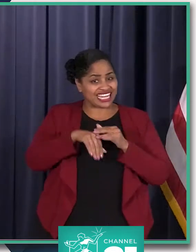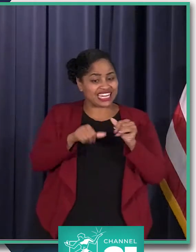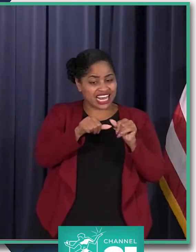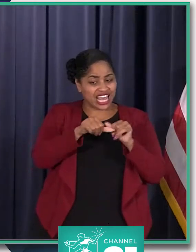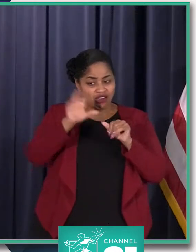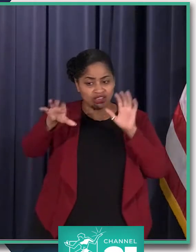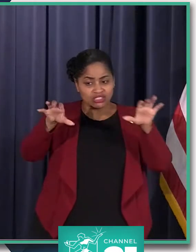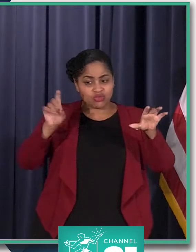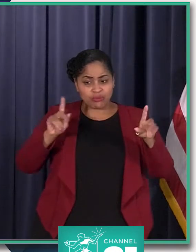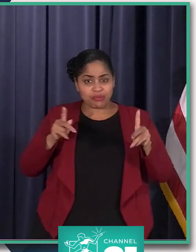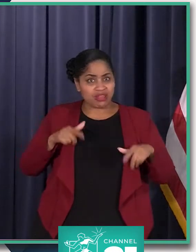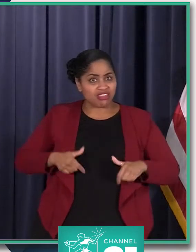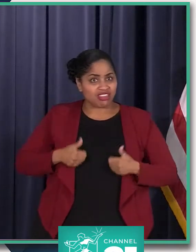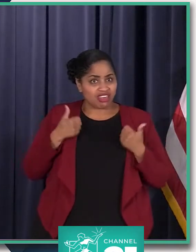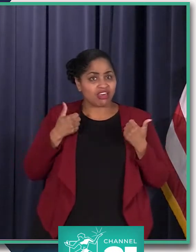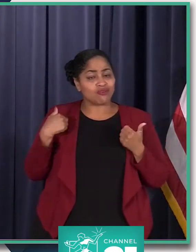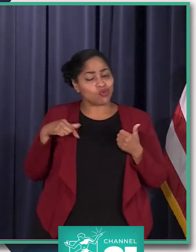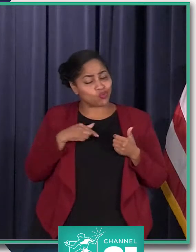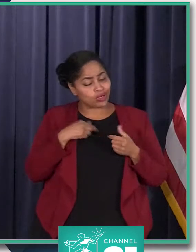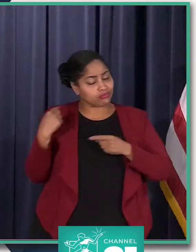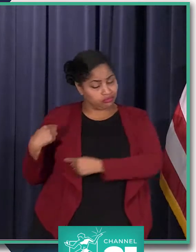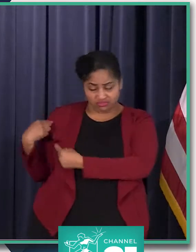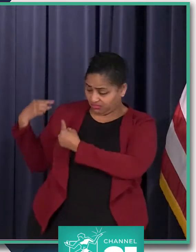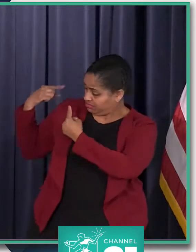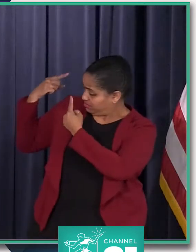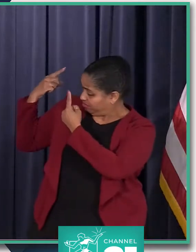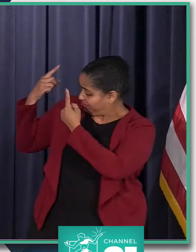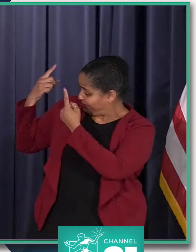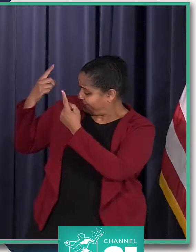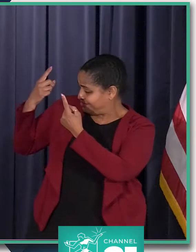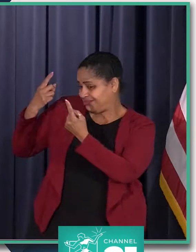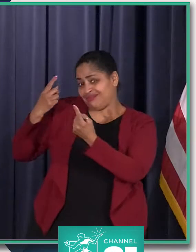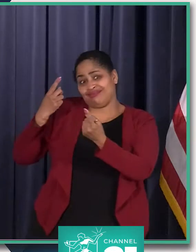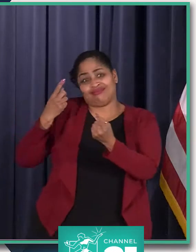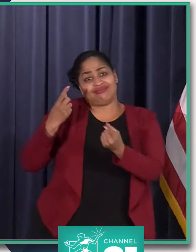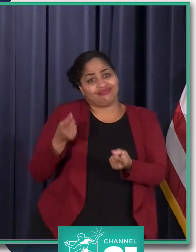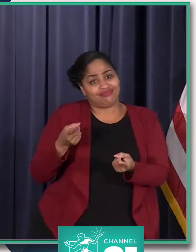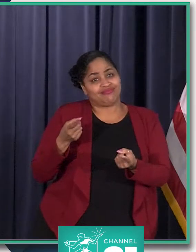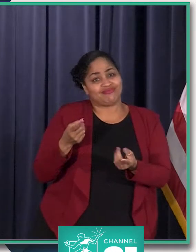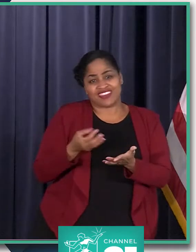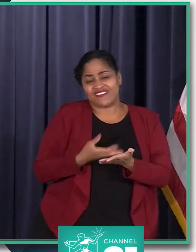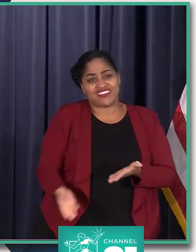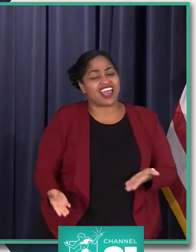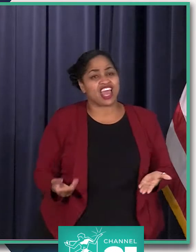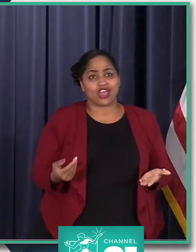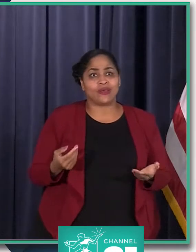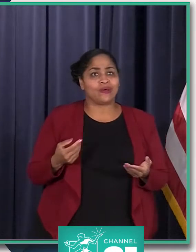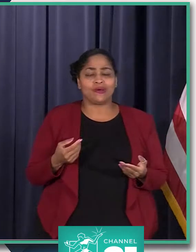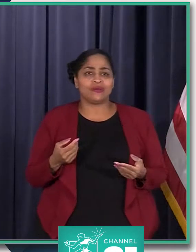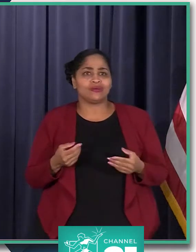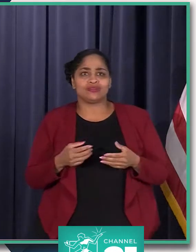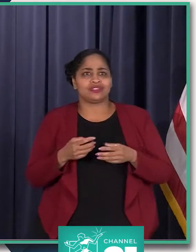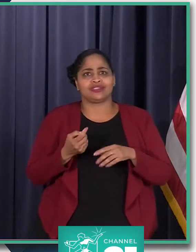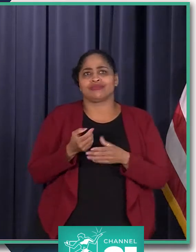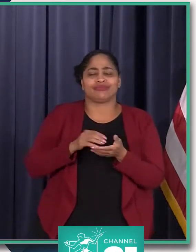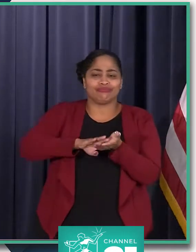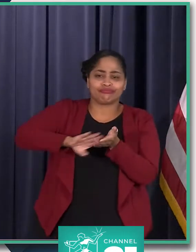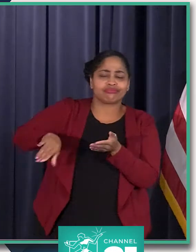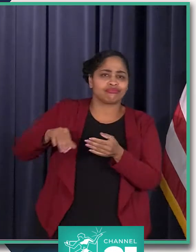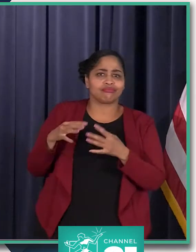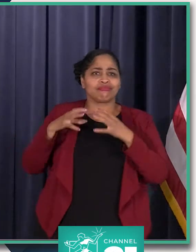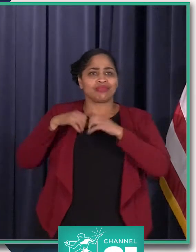neighborhoods, we have failed for decades to get rid of blight. Our children have grown up thinking it is